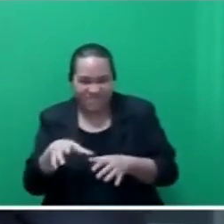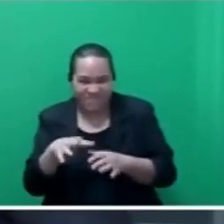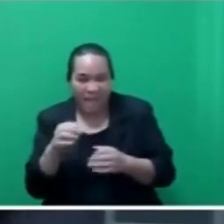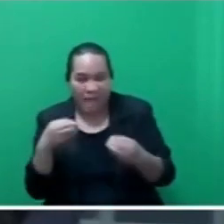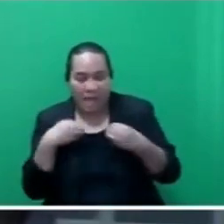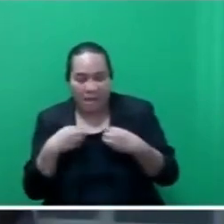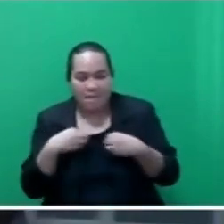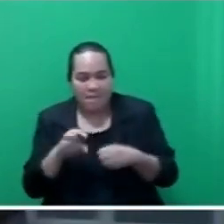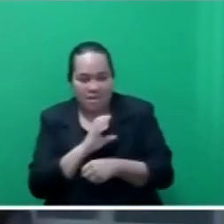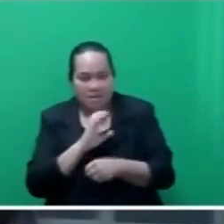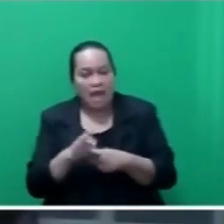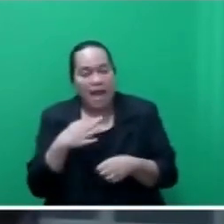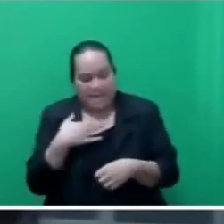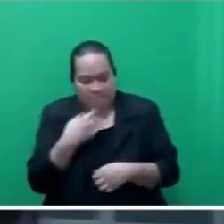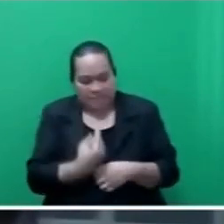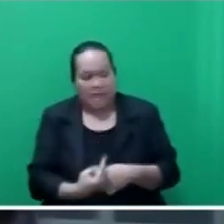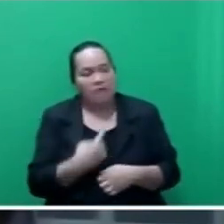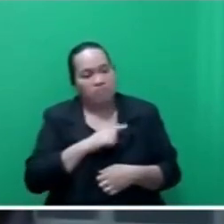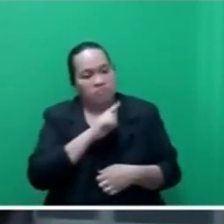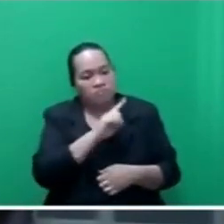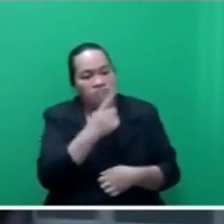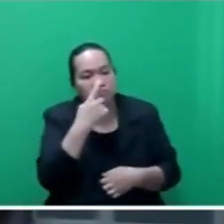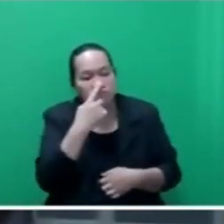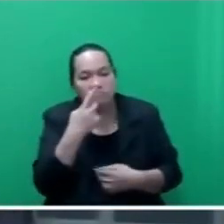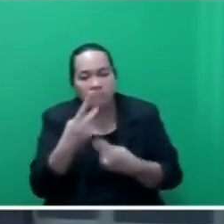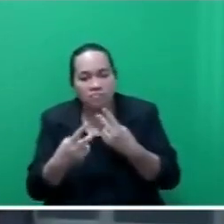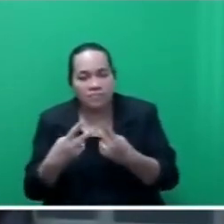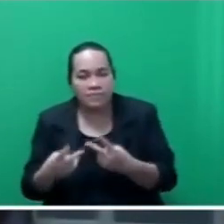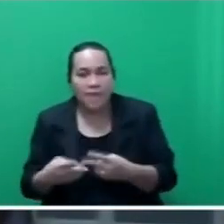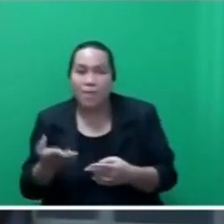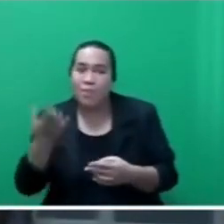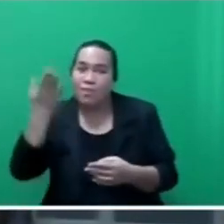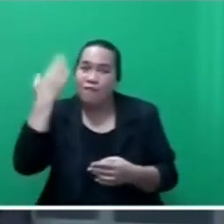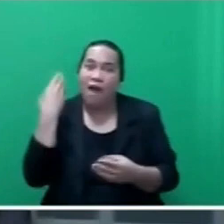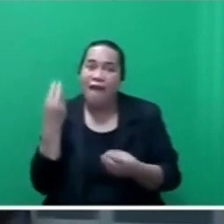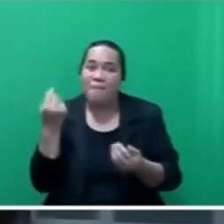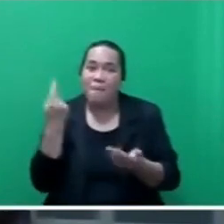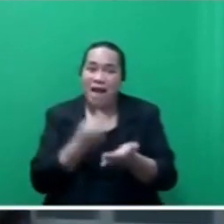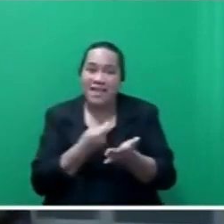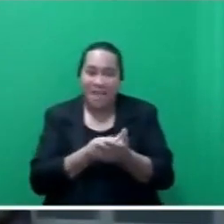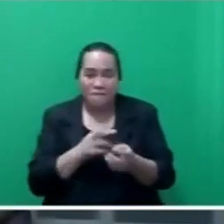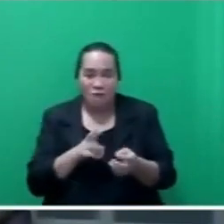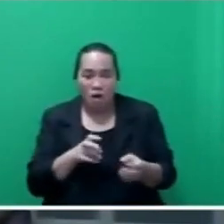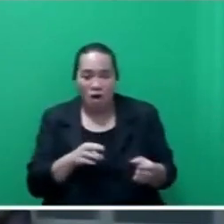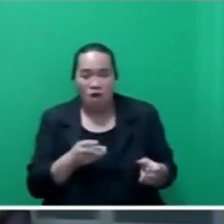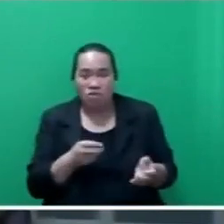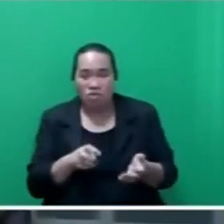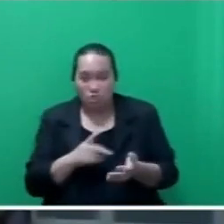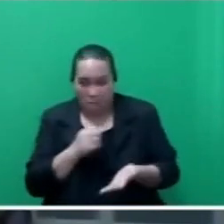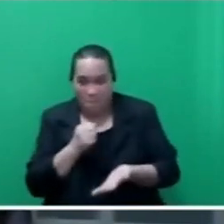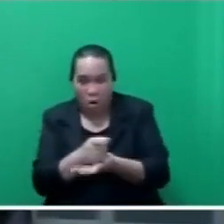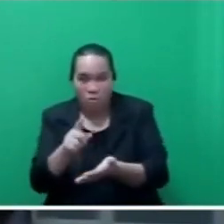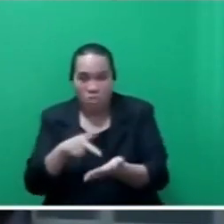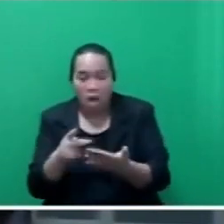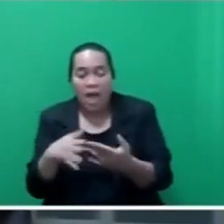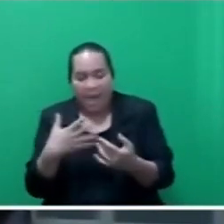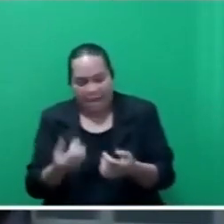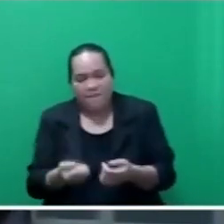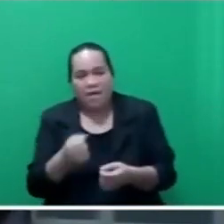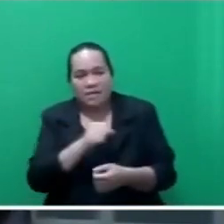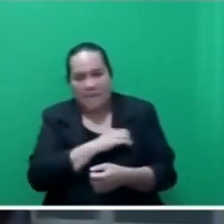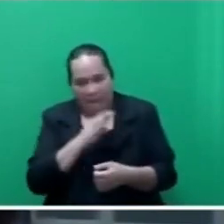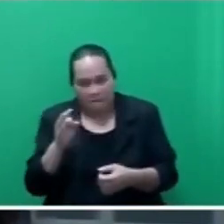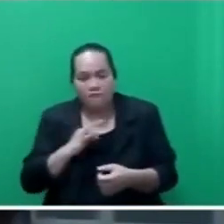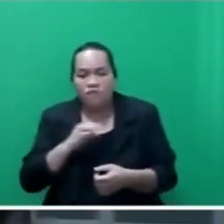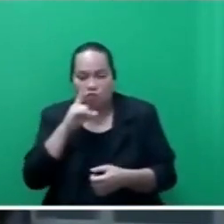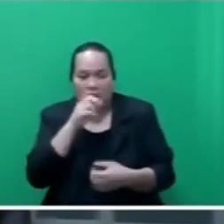of the appropriation that was given in the previous budgets, they now have the transport and the people to be able to do this. Honourable Speaker, I would